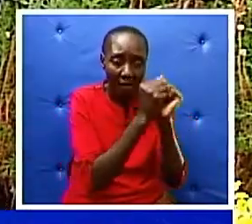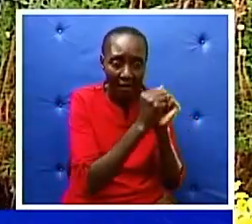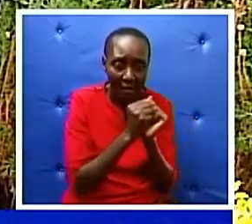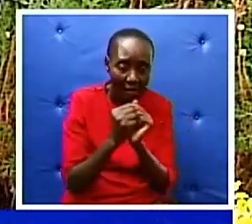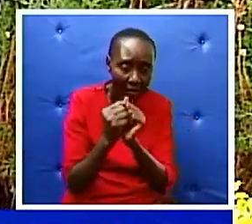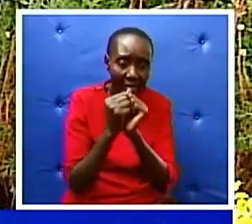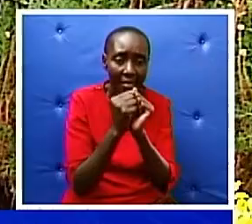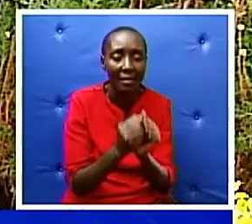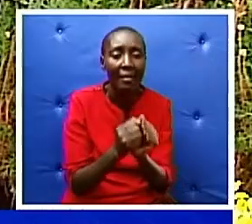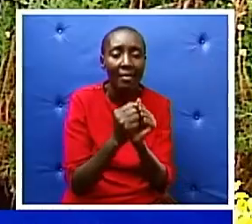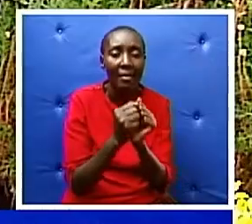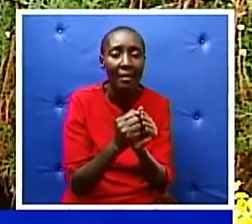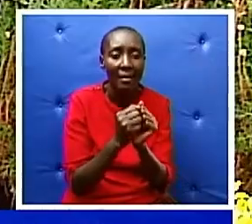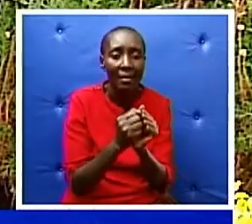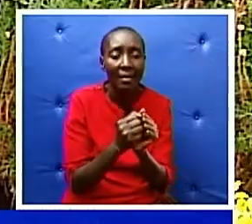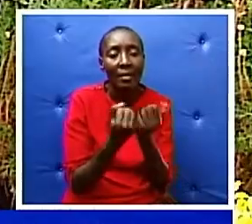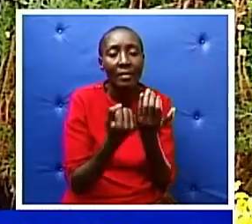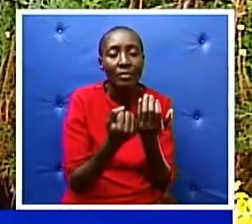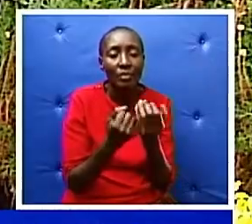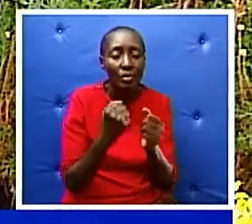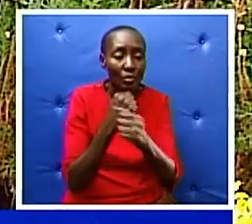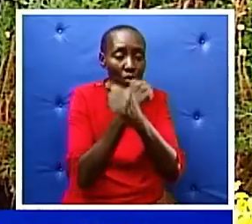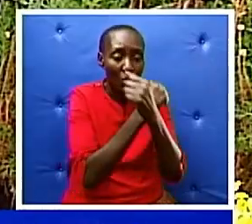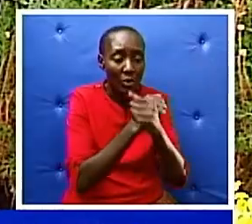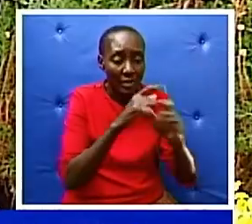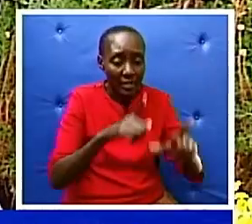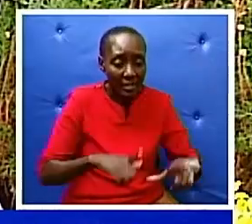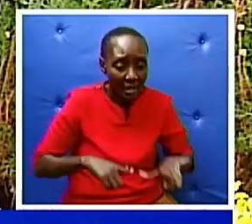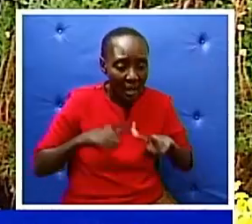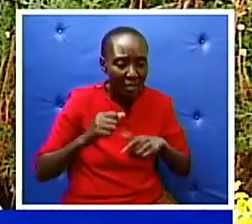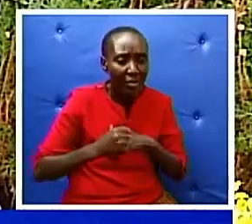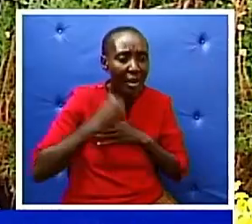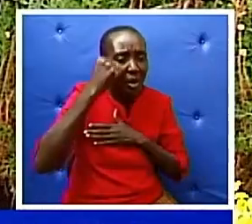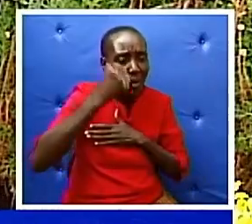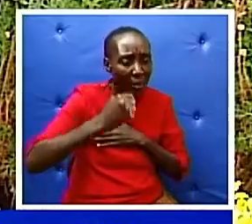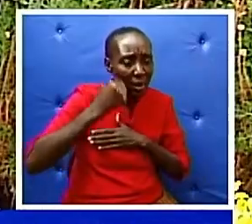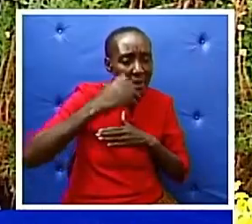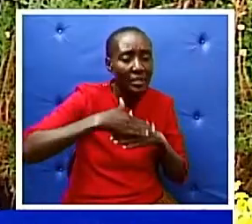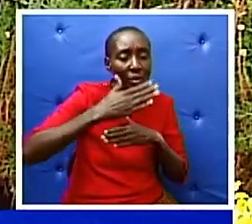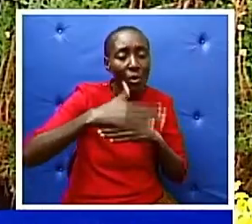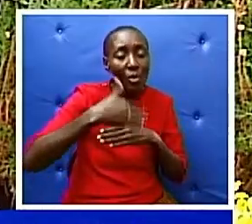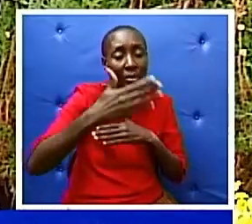life sacred above all things. Politics will come and go.